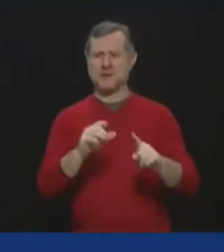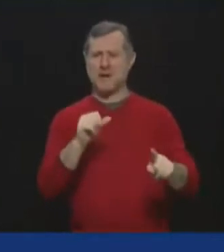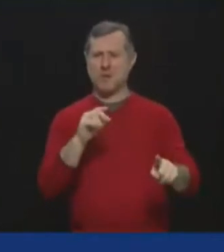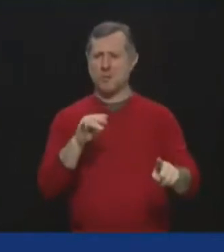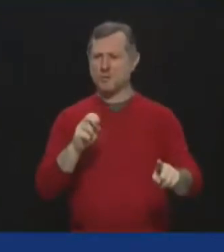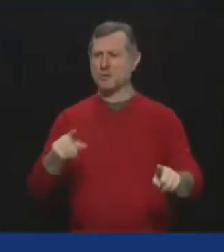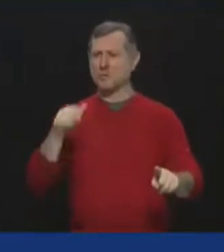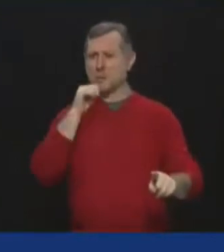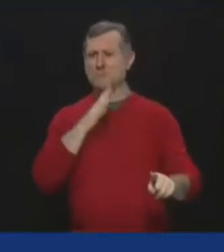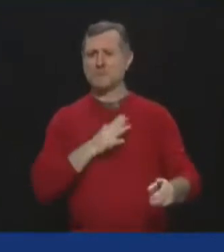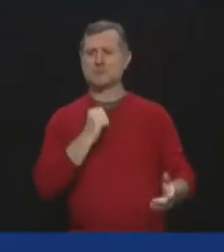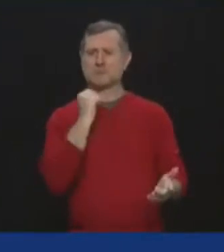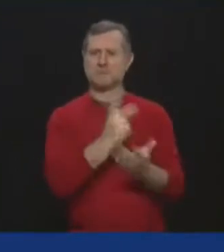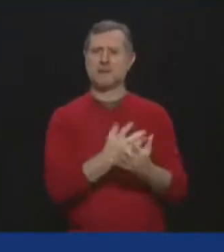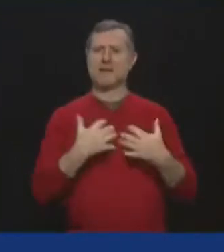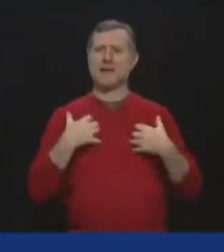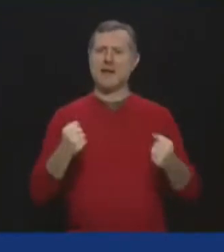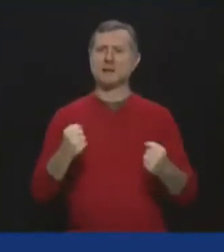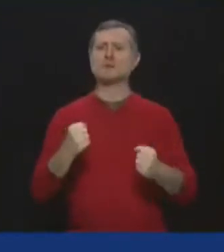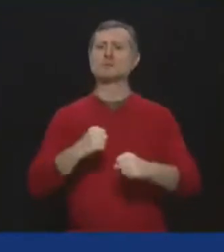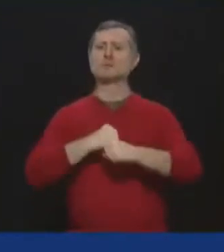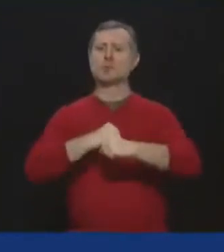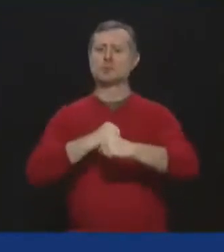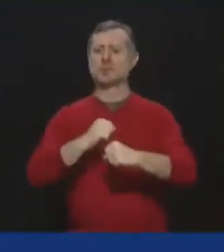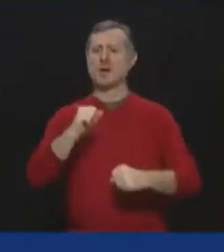Act. This